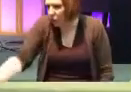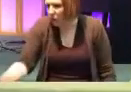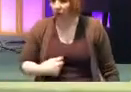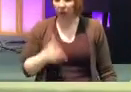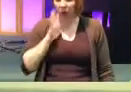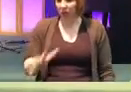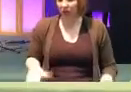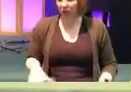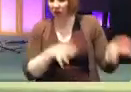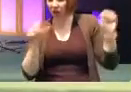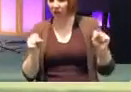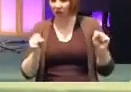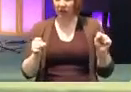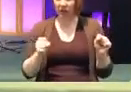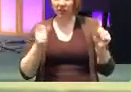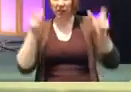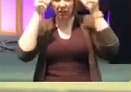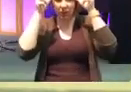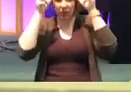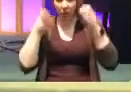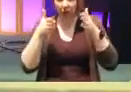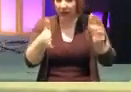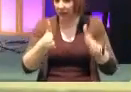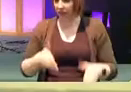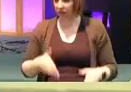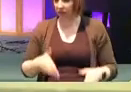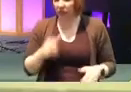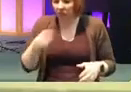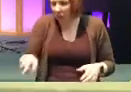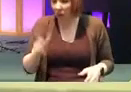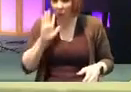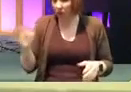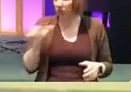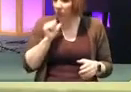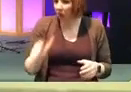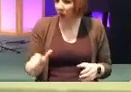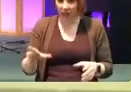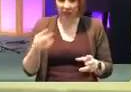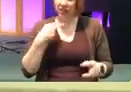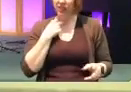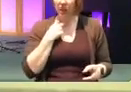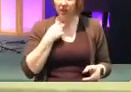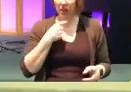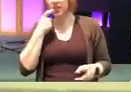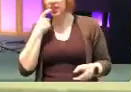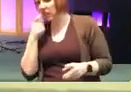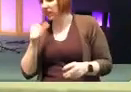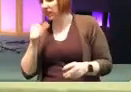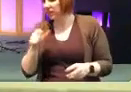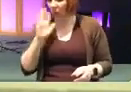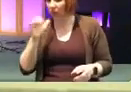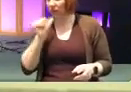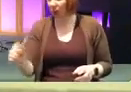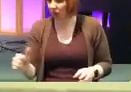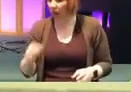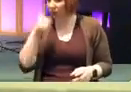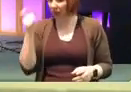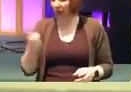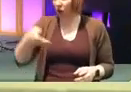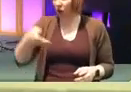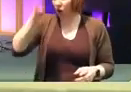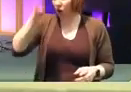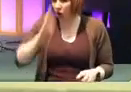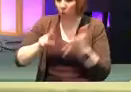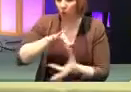be caught up in this wave of wickedness and evil. They will not get stuck in these addictions. They will not, because God, by his